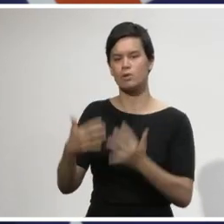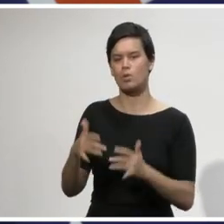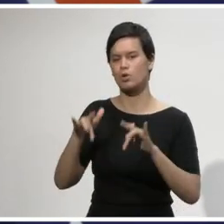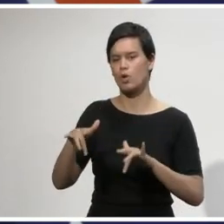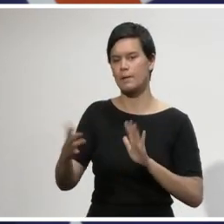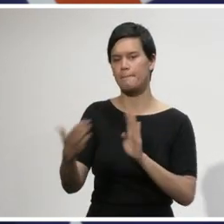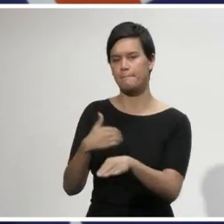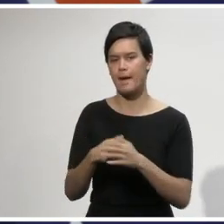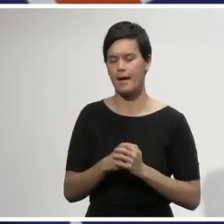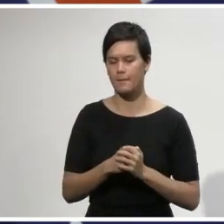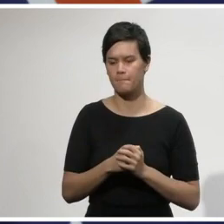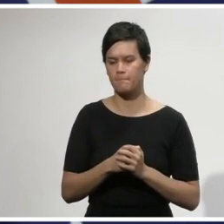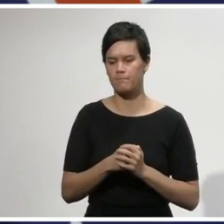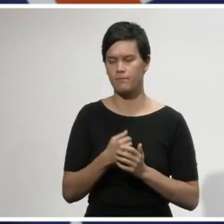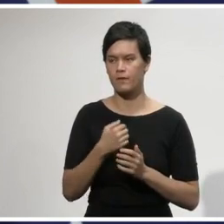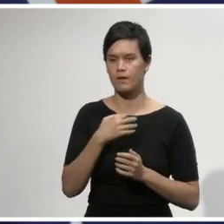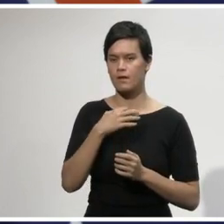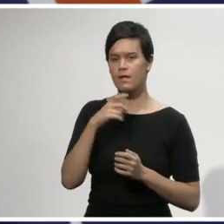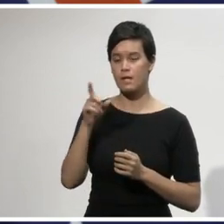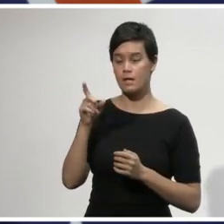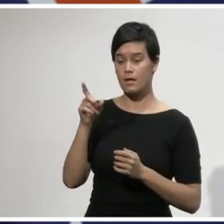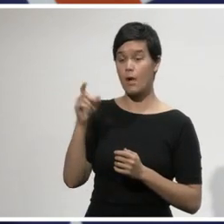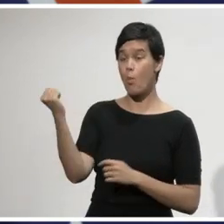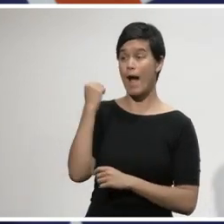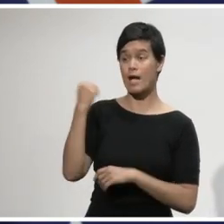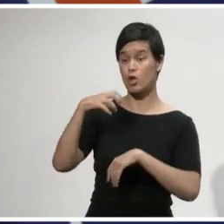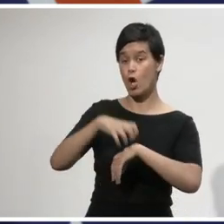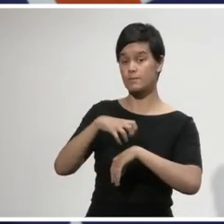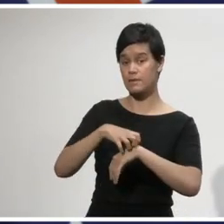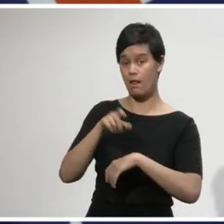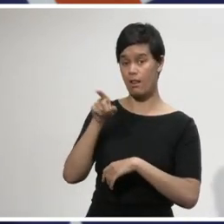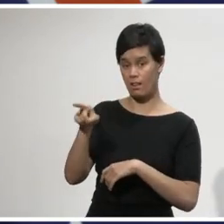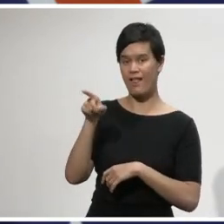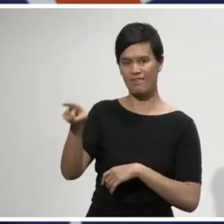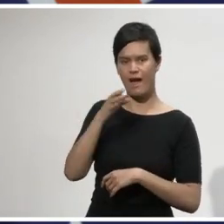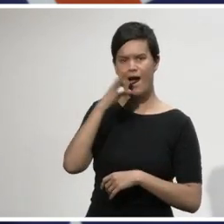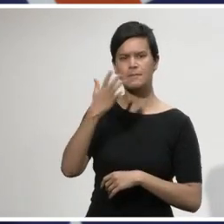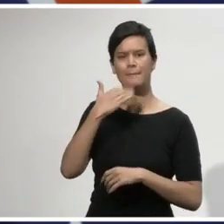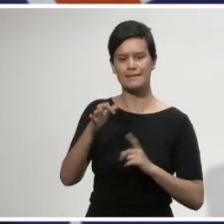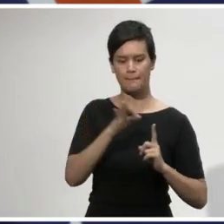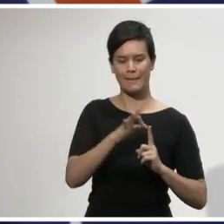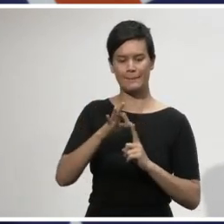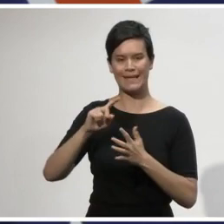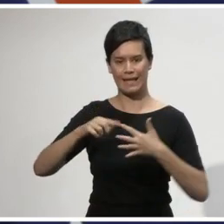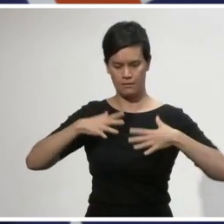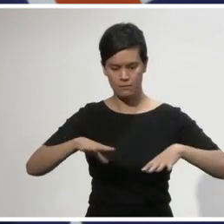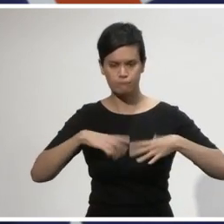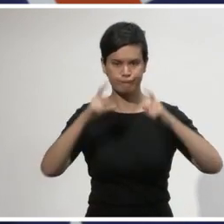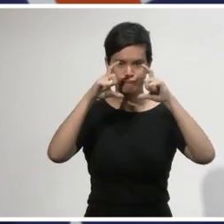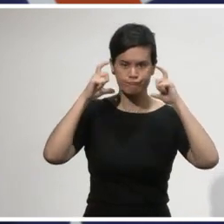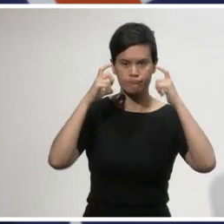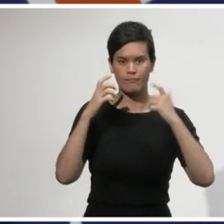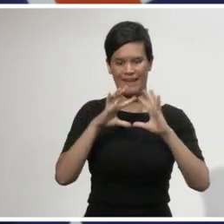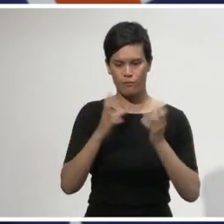that 2 of the staff were infected after being told to remove PPE. How concerning is that? I'm not aware of the details